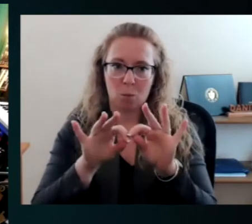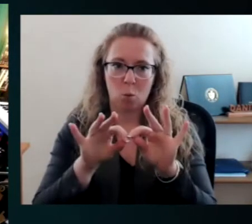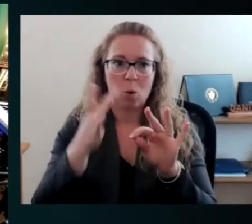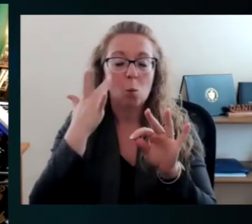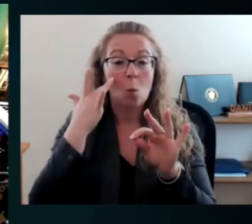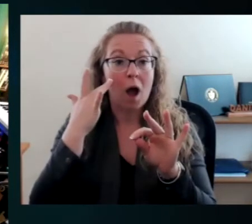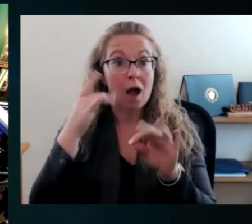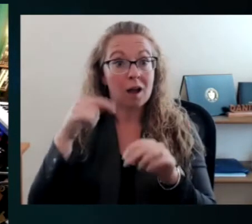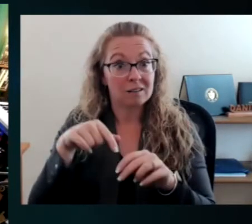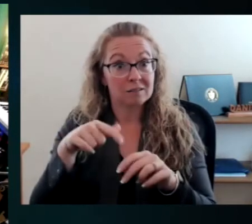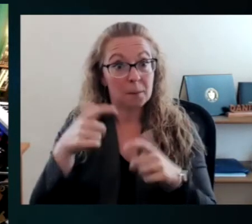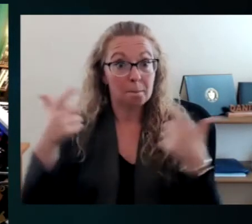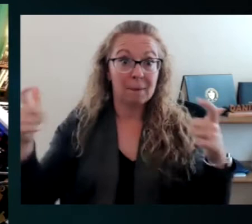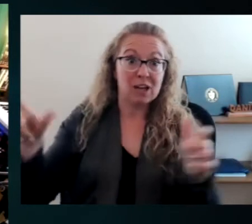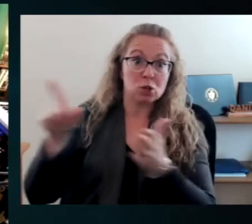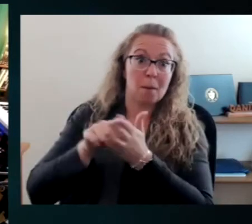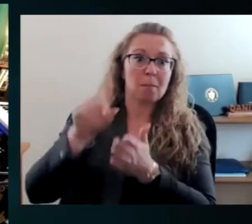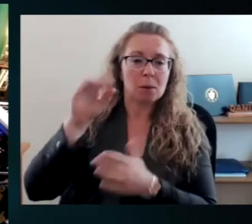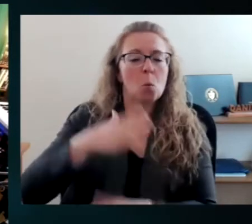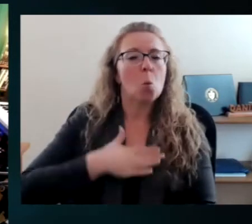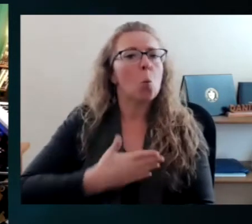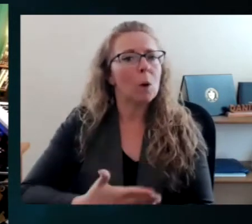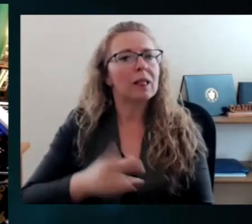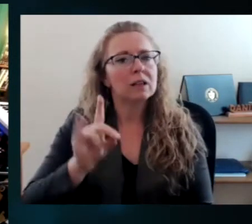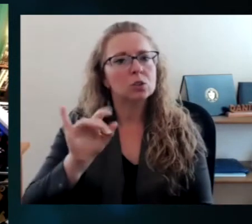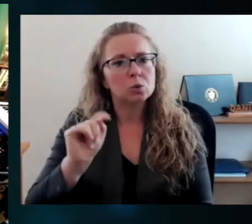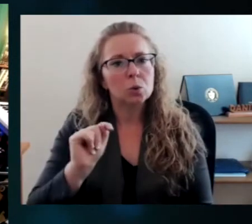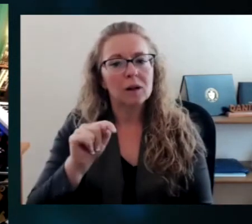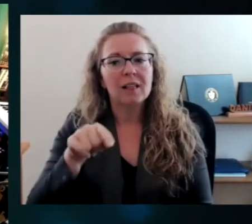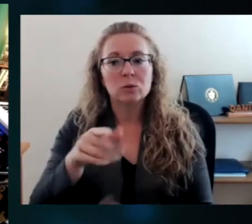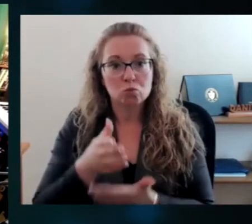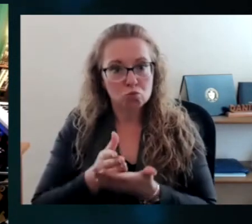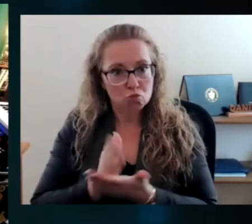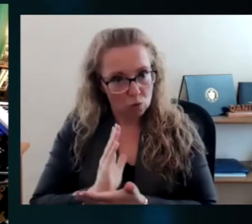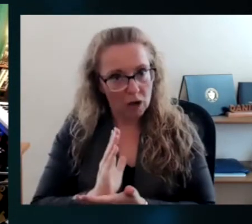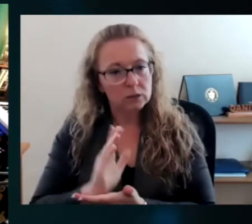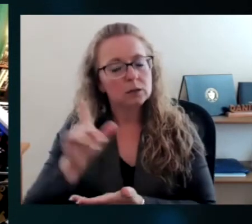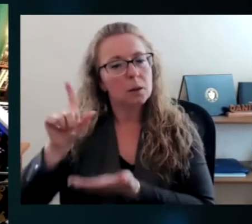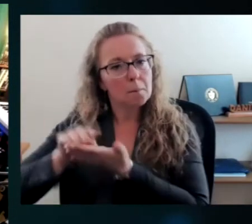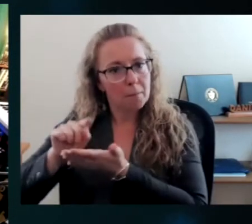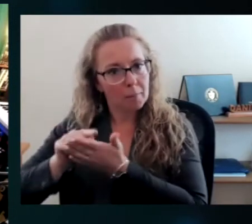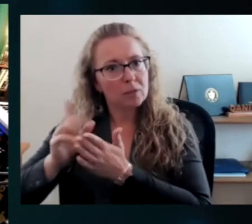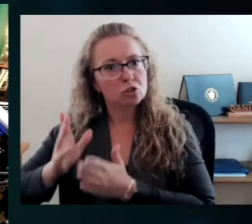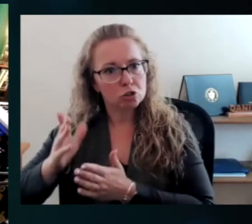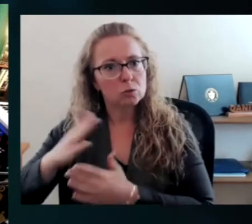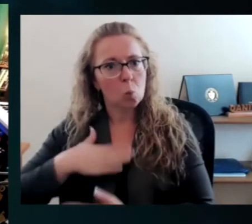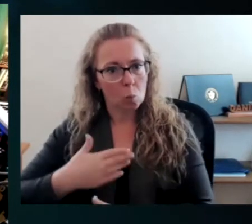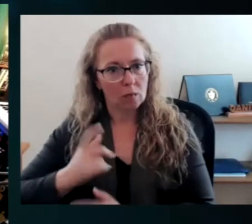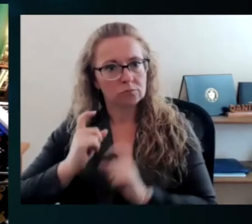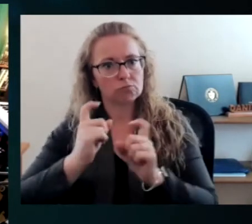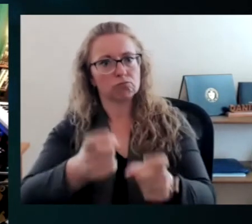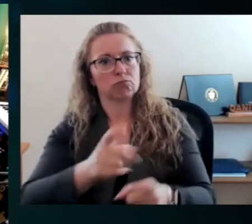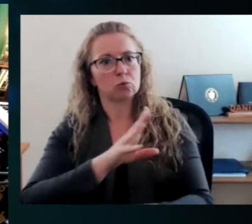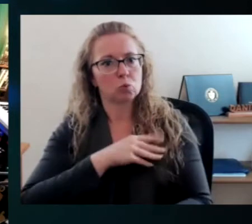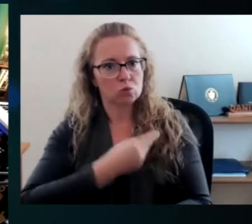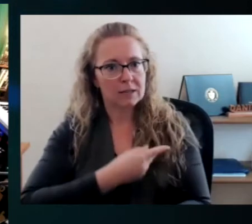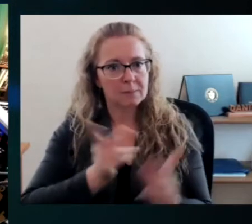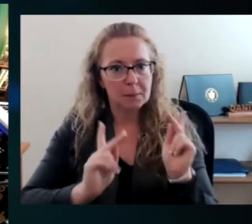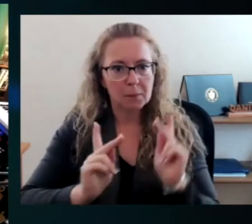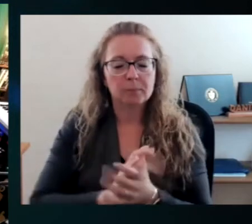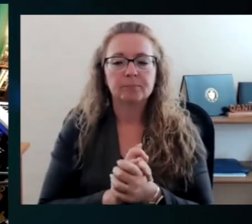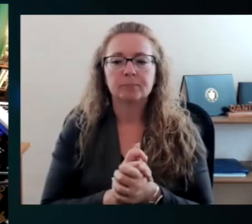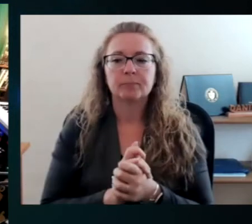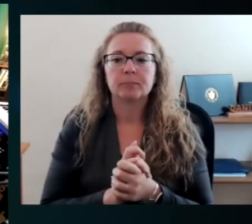publishers were willing to do. This was a right that the publishers were going to grant trans people. And in doing so,